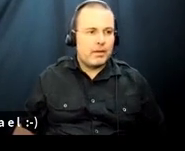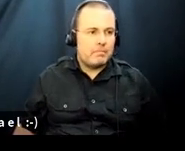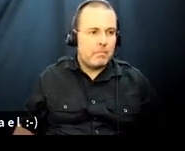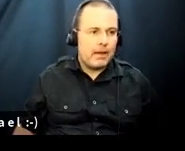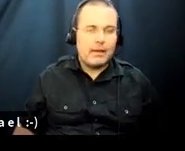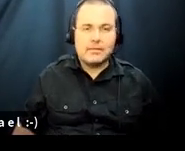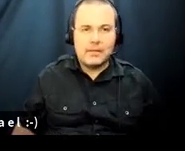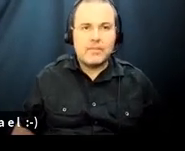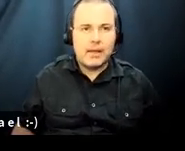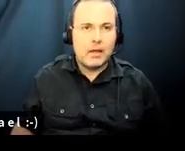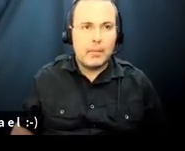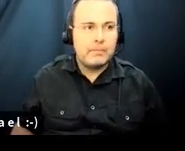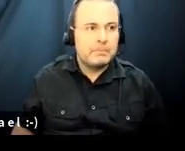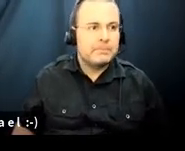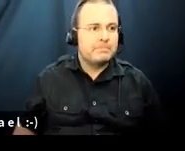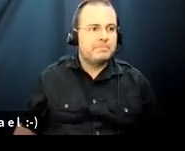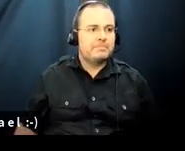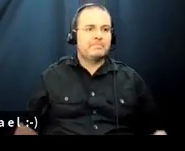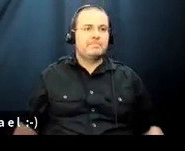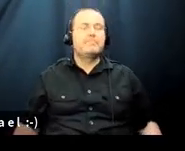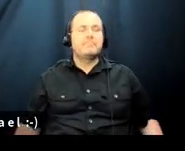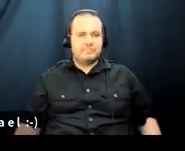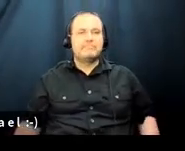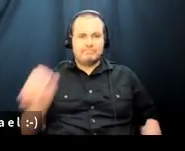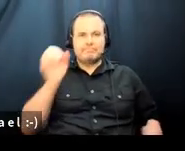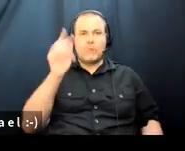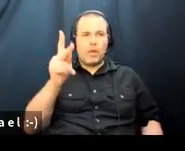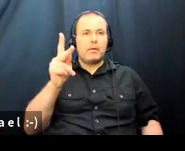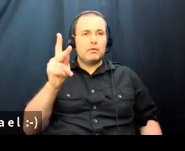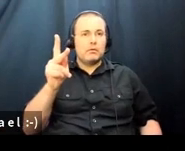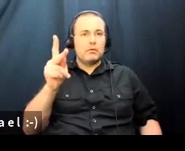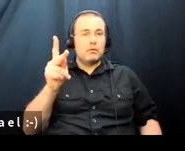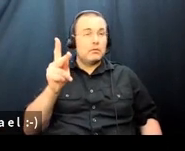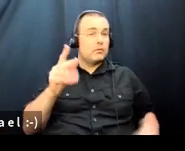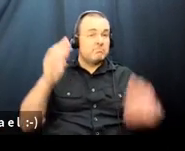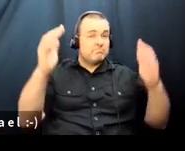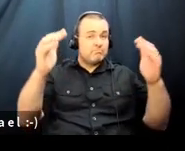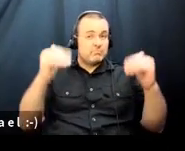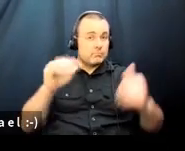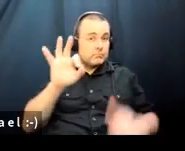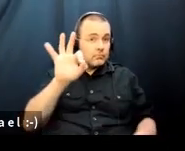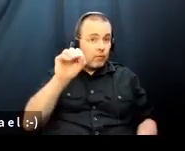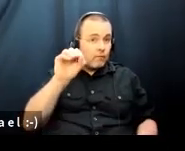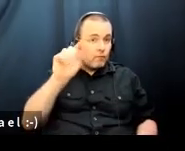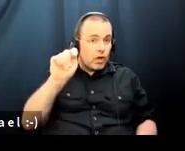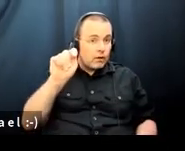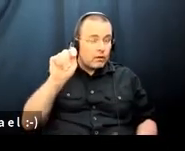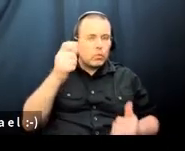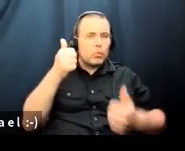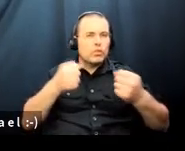would say mine is left hand dominant. Okay. How about foot? Which foot is